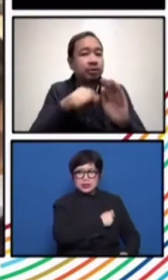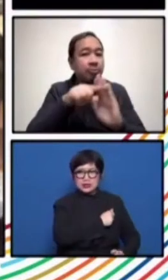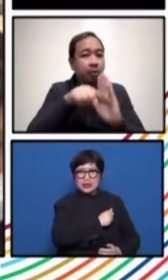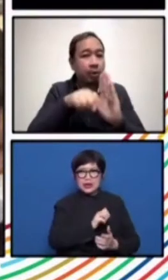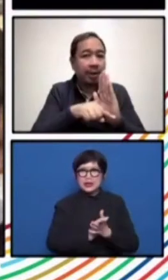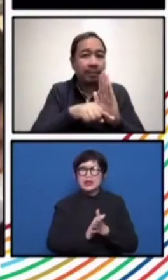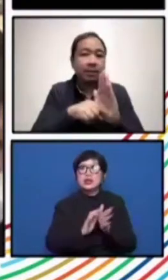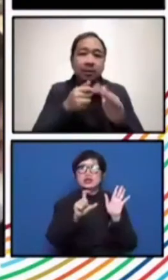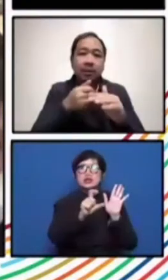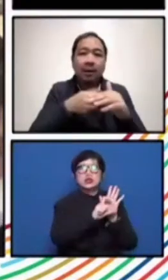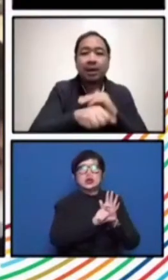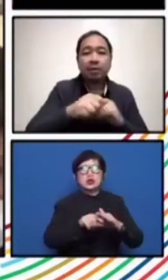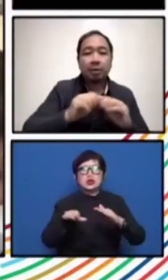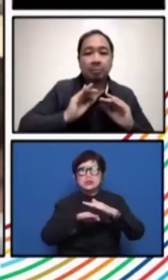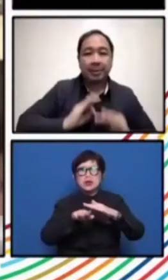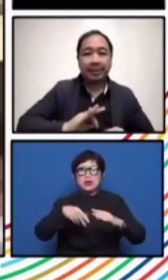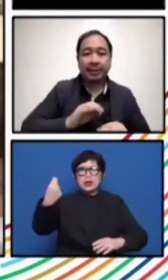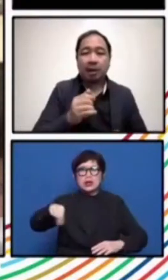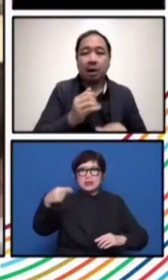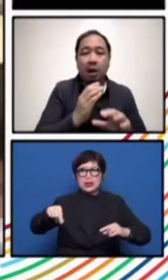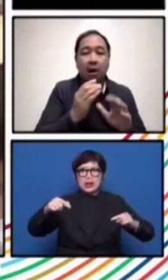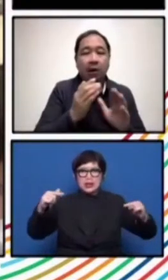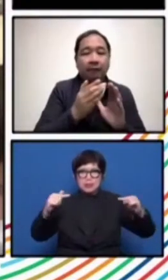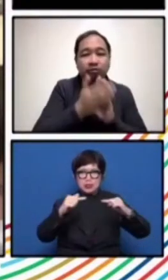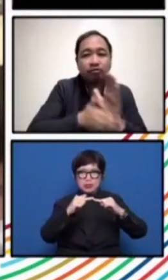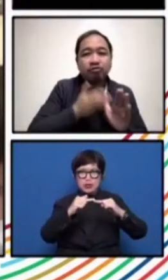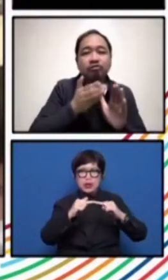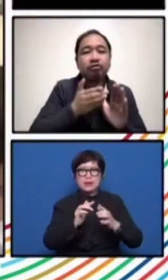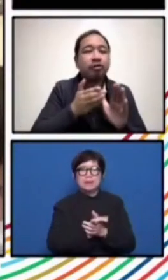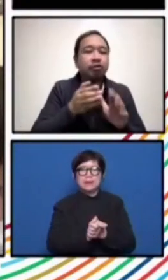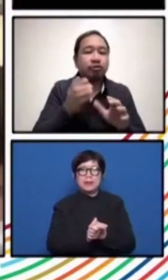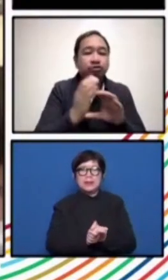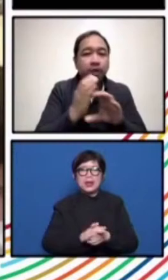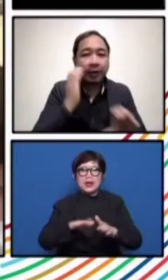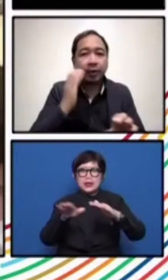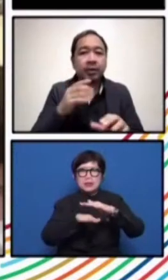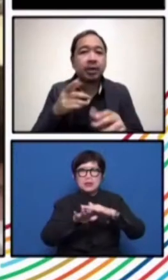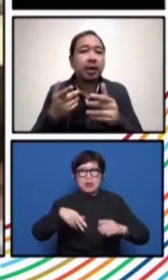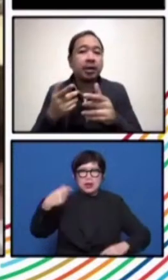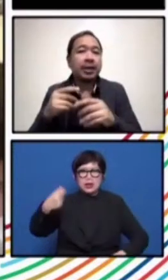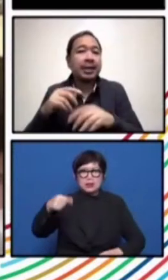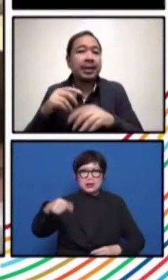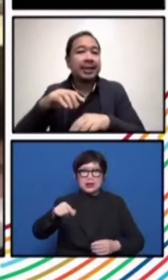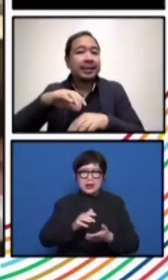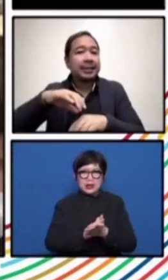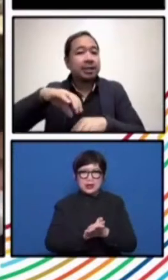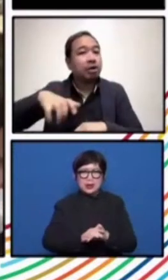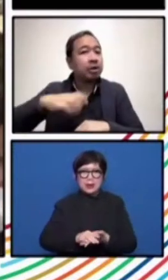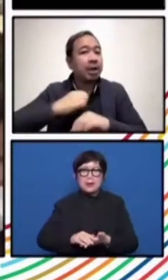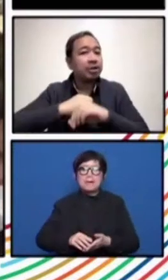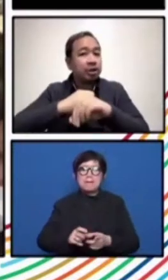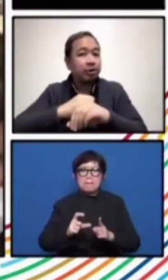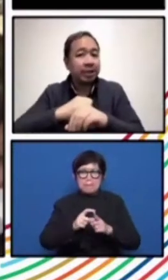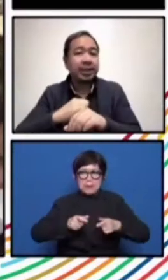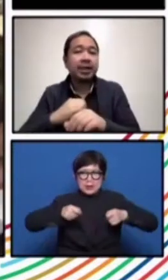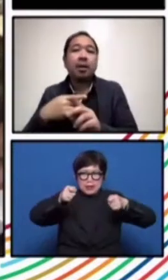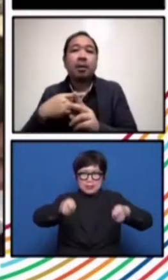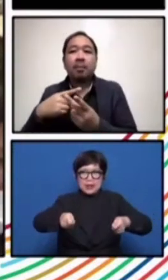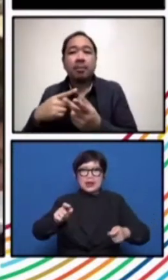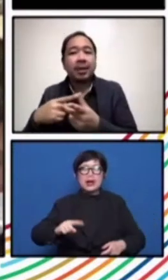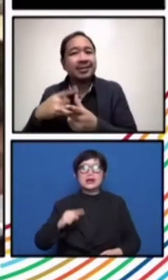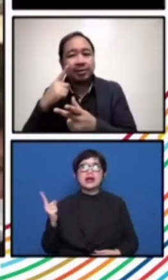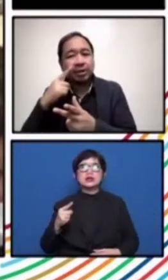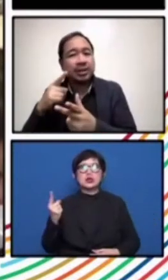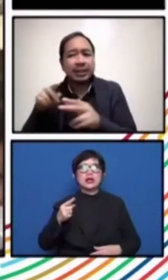National Registration Department and Social Security organizations monitoring of progress towards